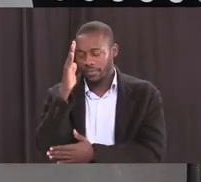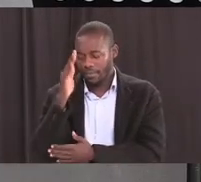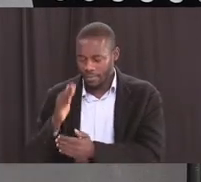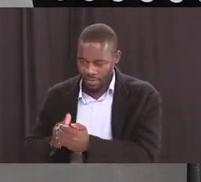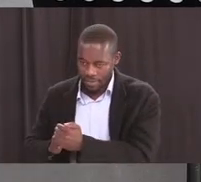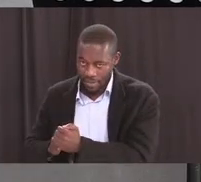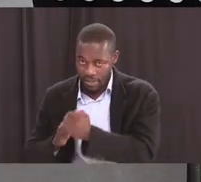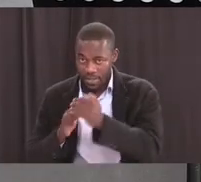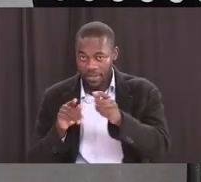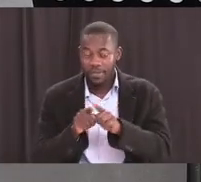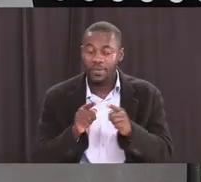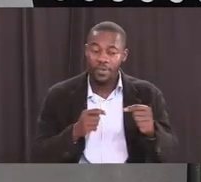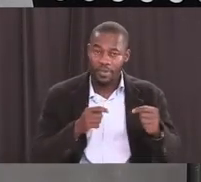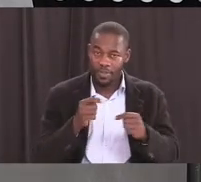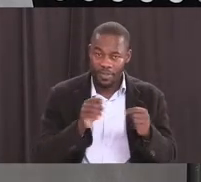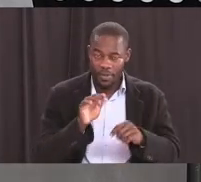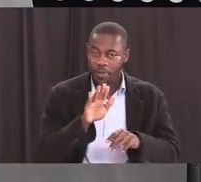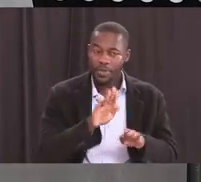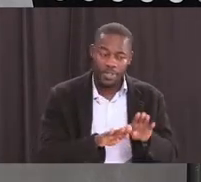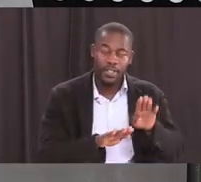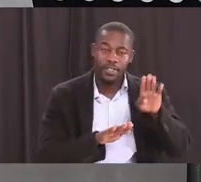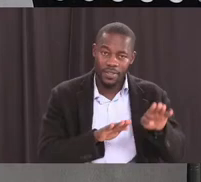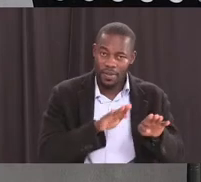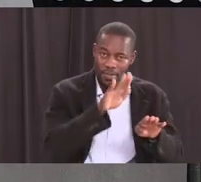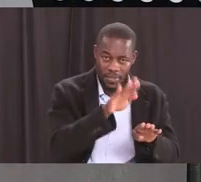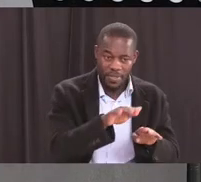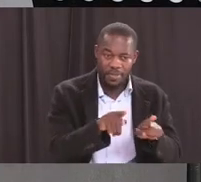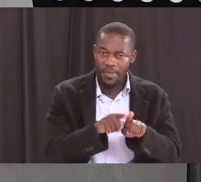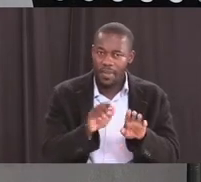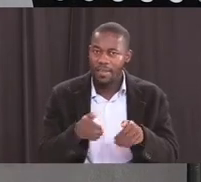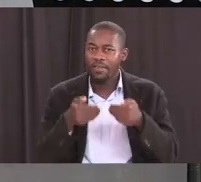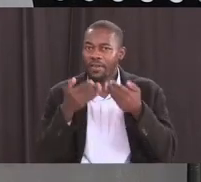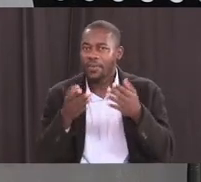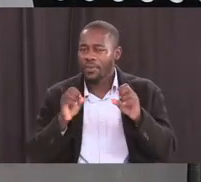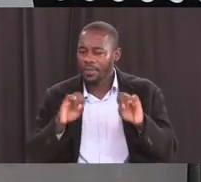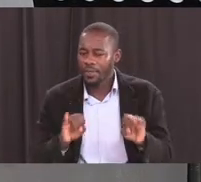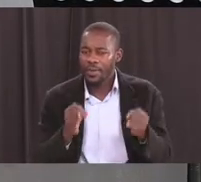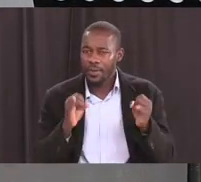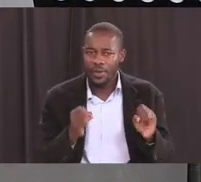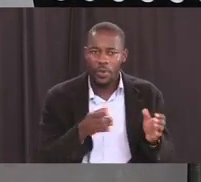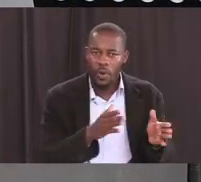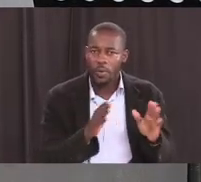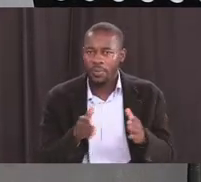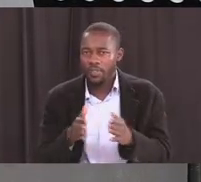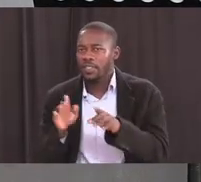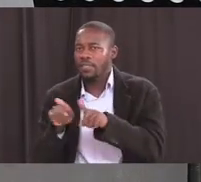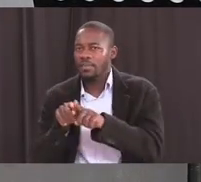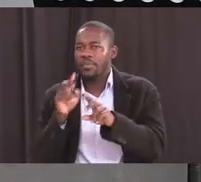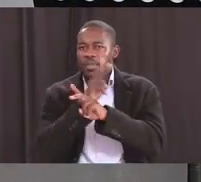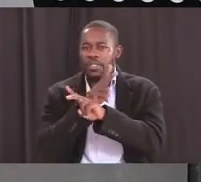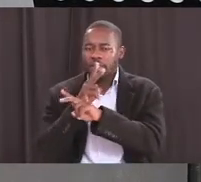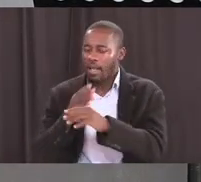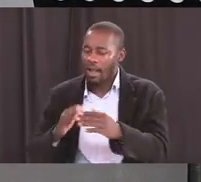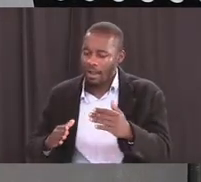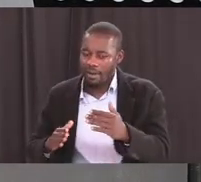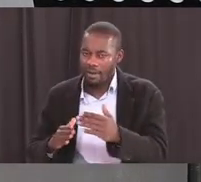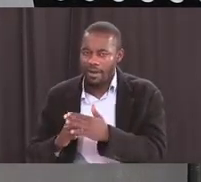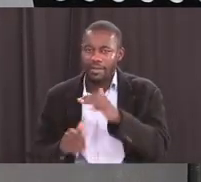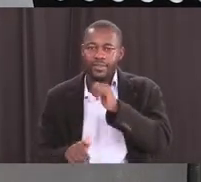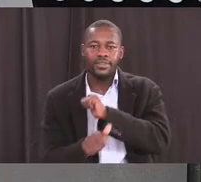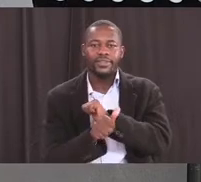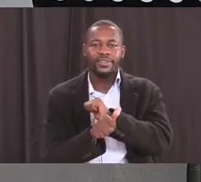your life. He is bringing new opportunities. He's keeping you from future heartache. All the singles say